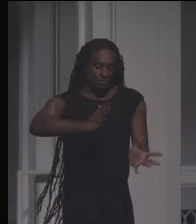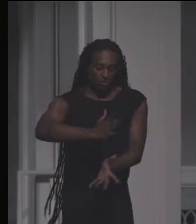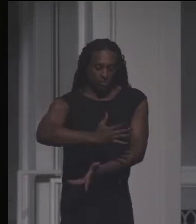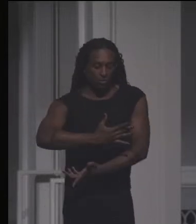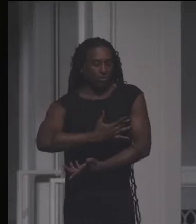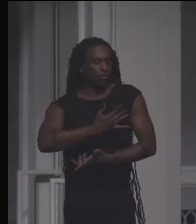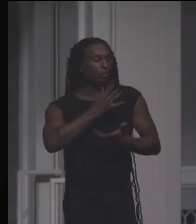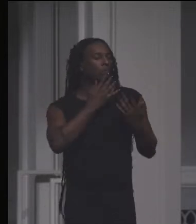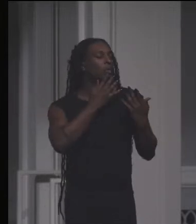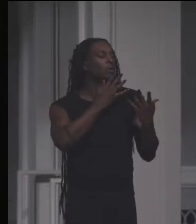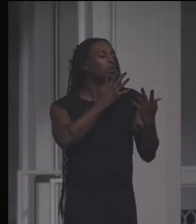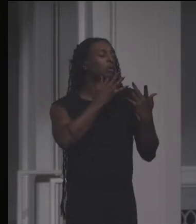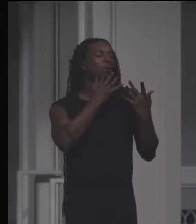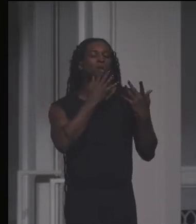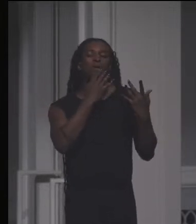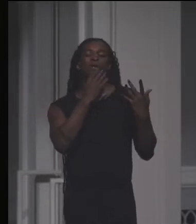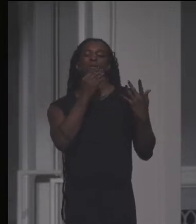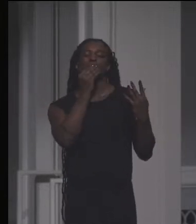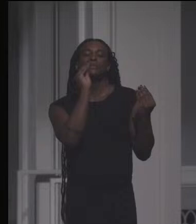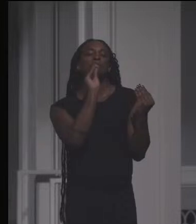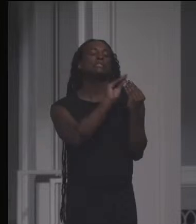whispered, "Kiss me."